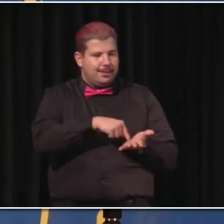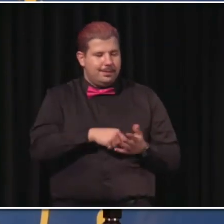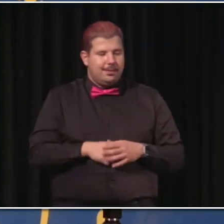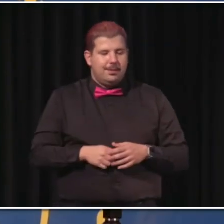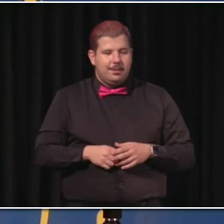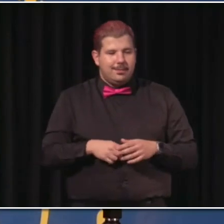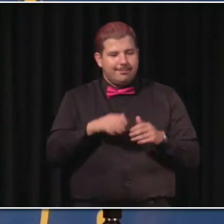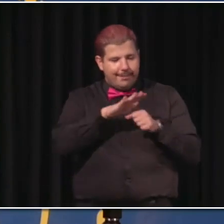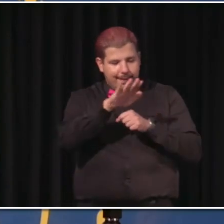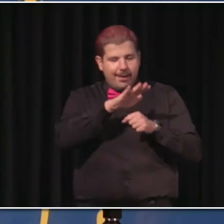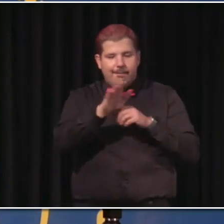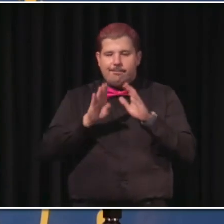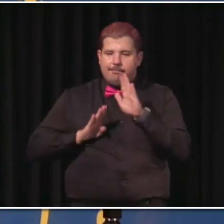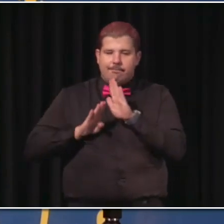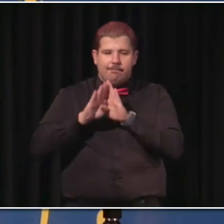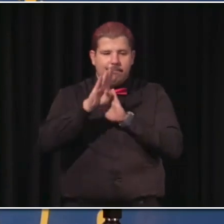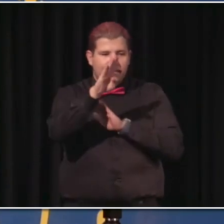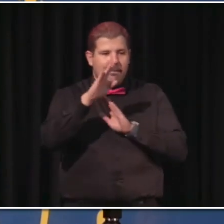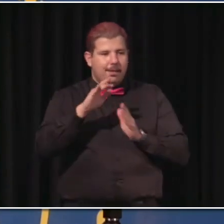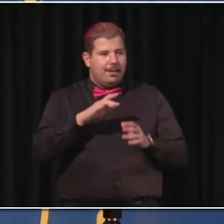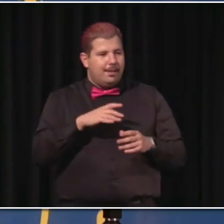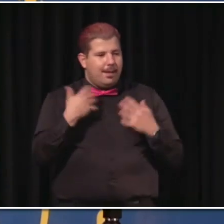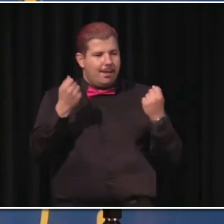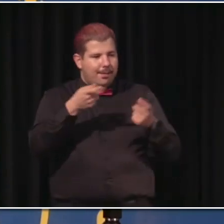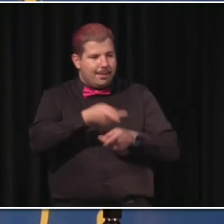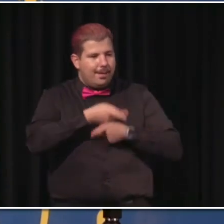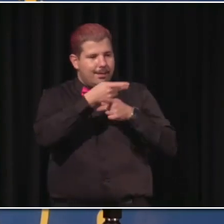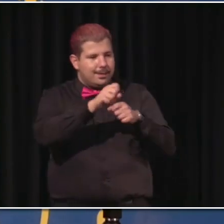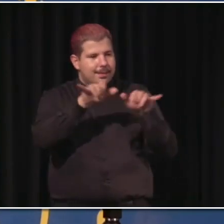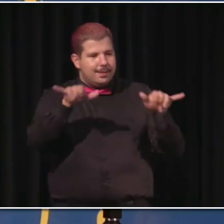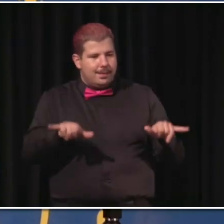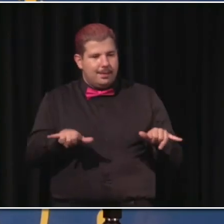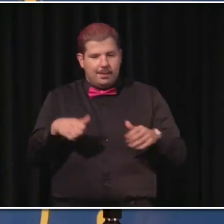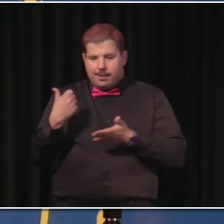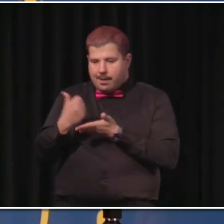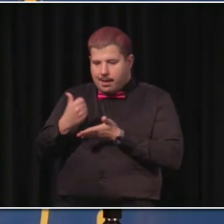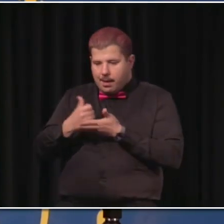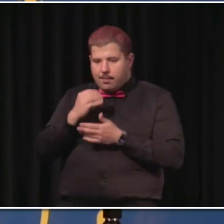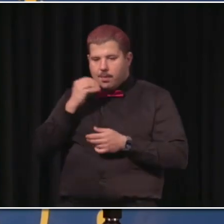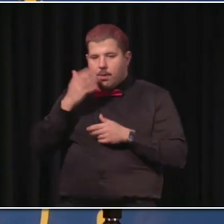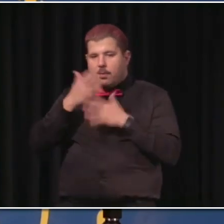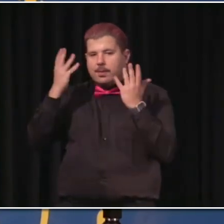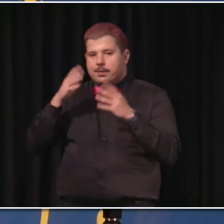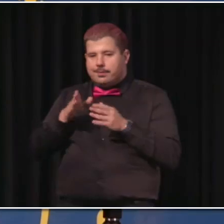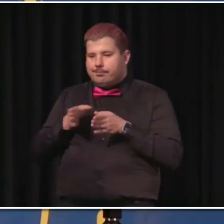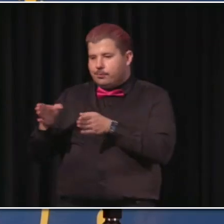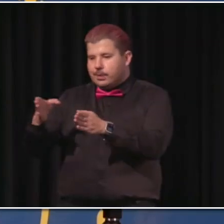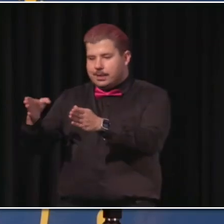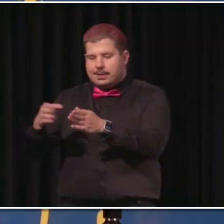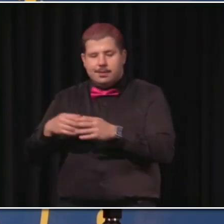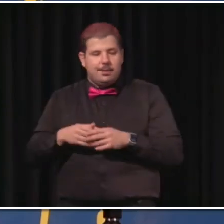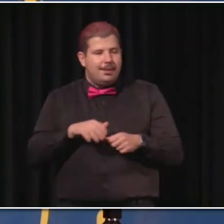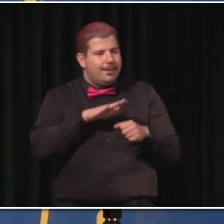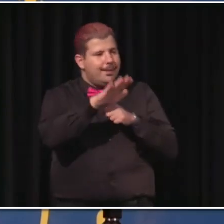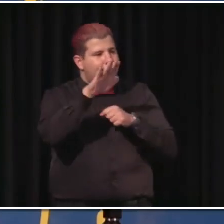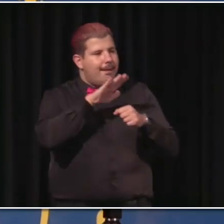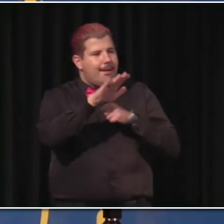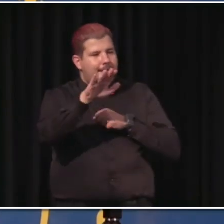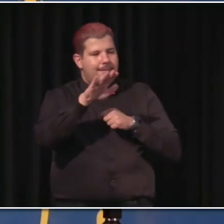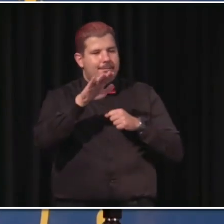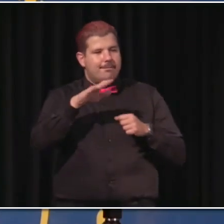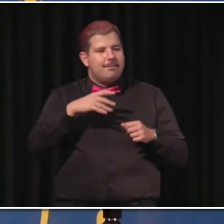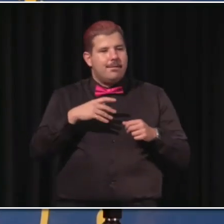our behavioral health system to help the homeless on our streets. Enough to make sure